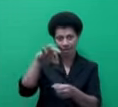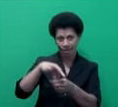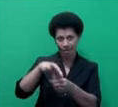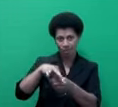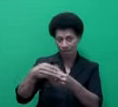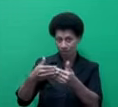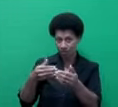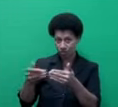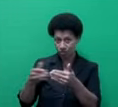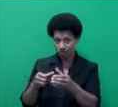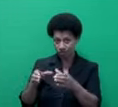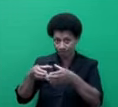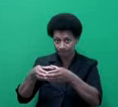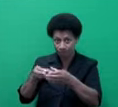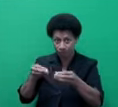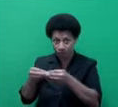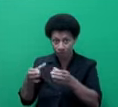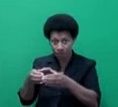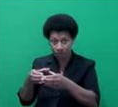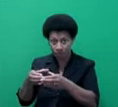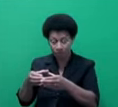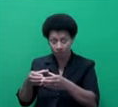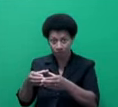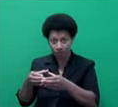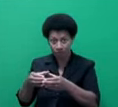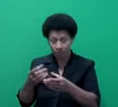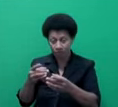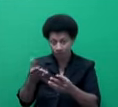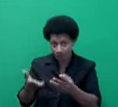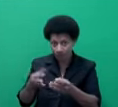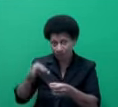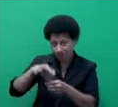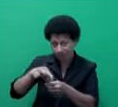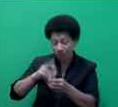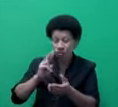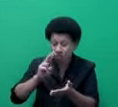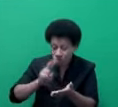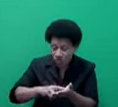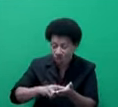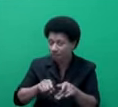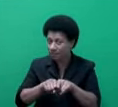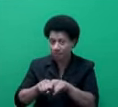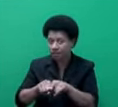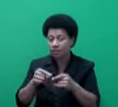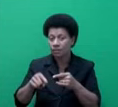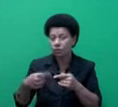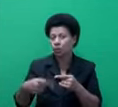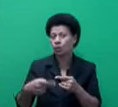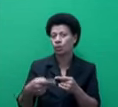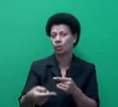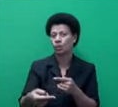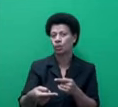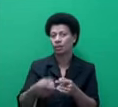body had remained operational in between elections, which meant that voter registration was continuously done right